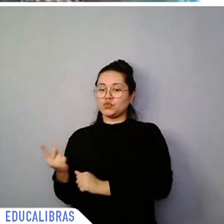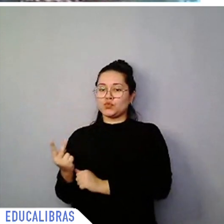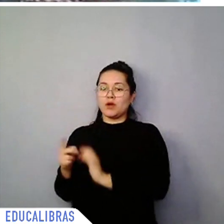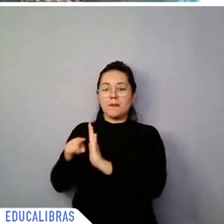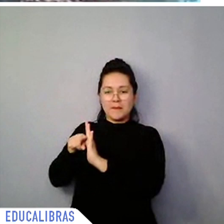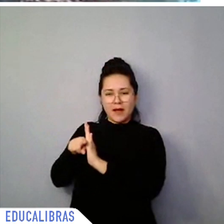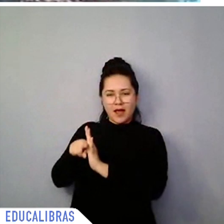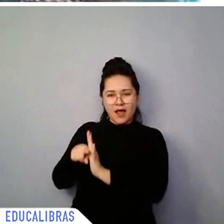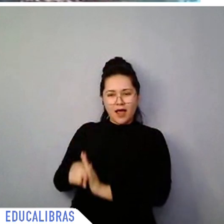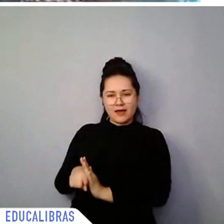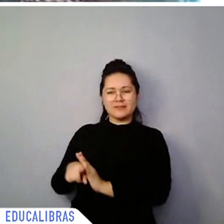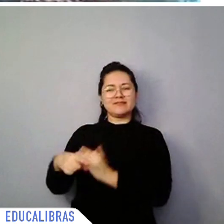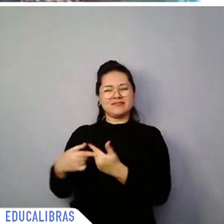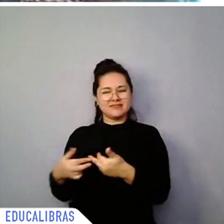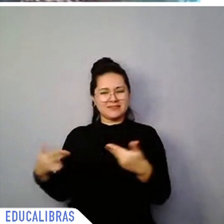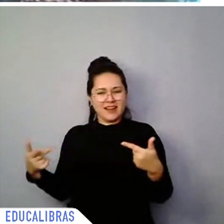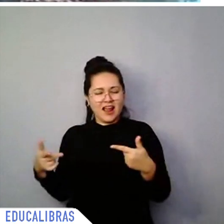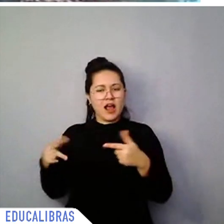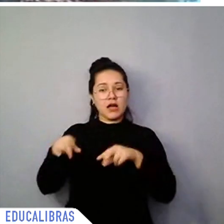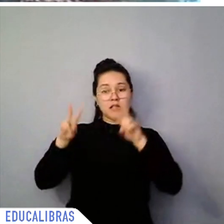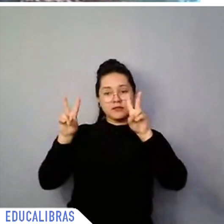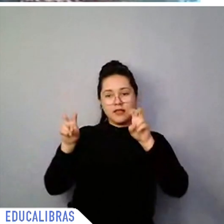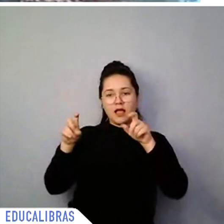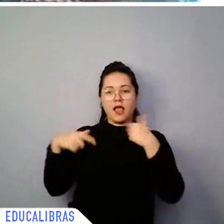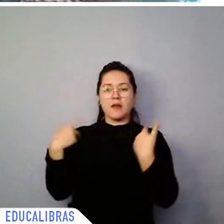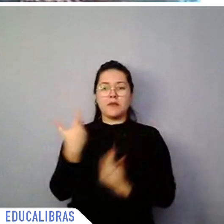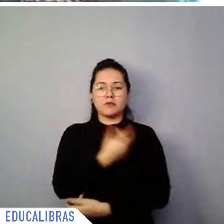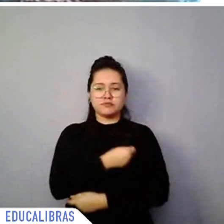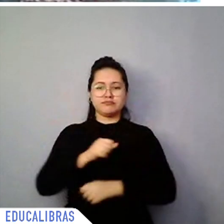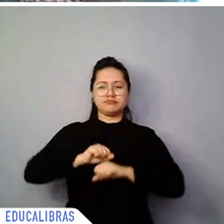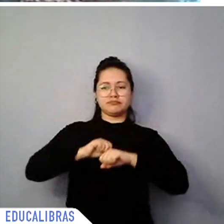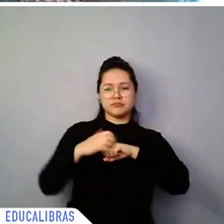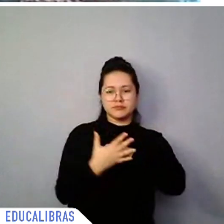was responsible for the sequencing of the genome for the